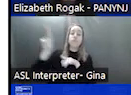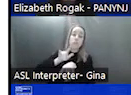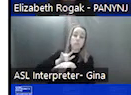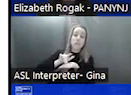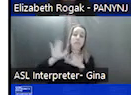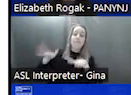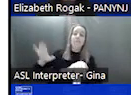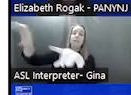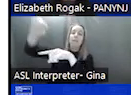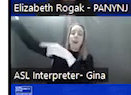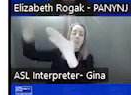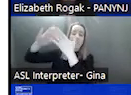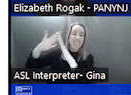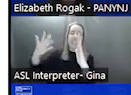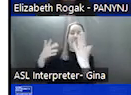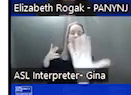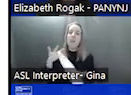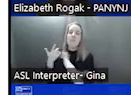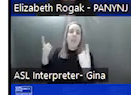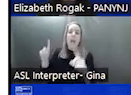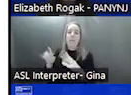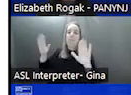due to crashing into reflective glass windows.